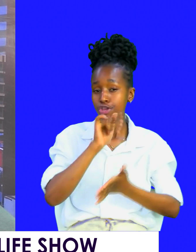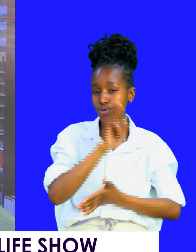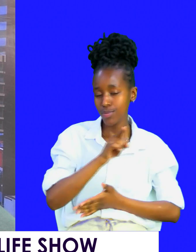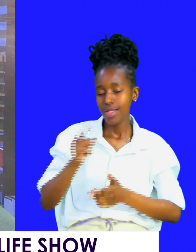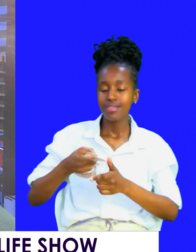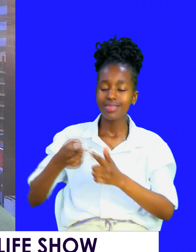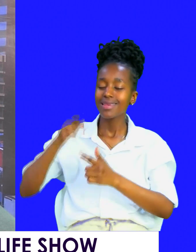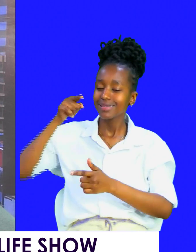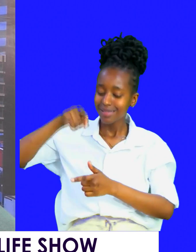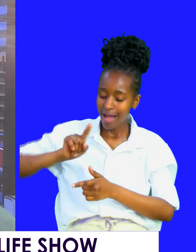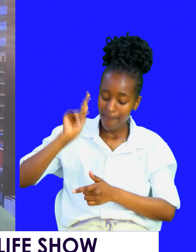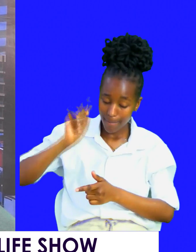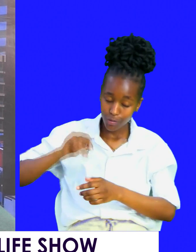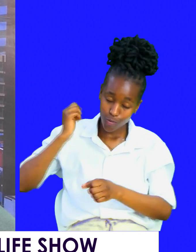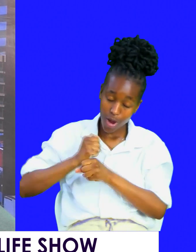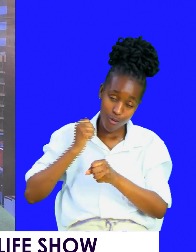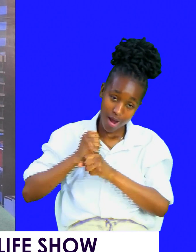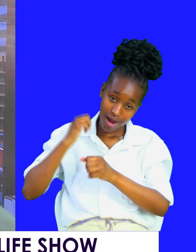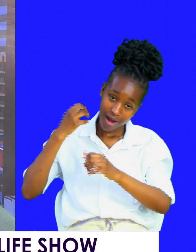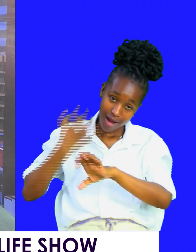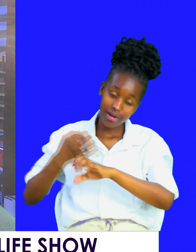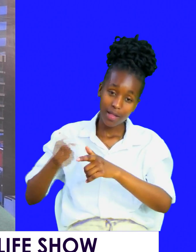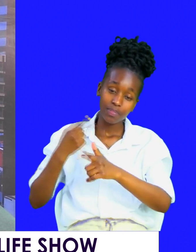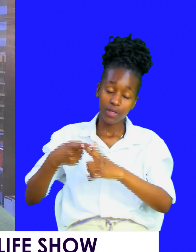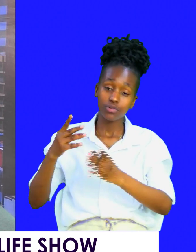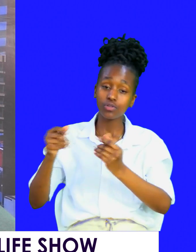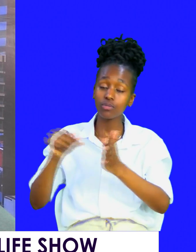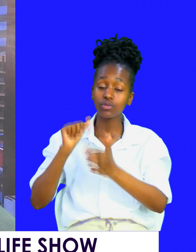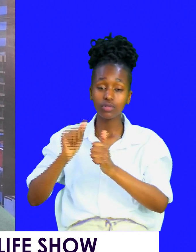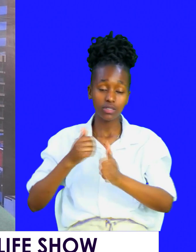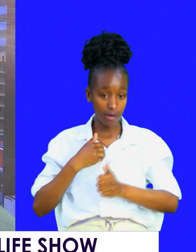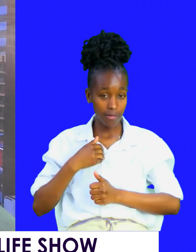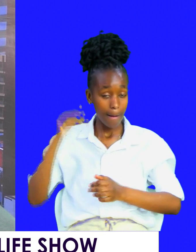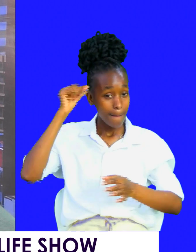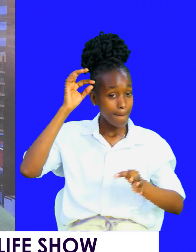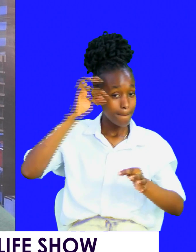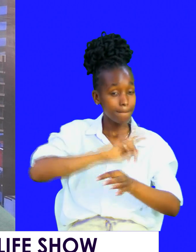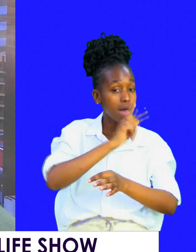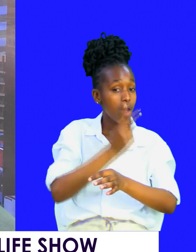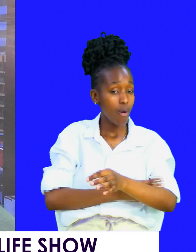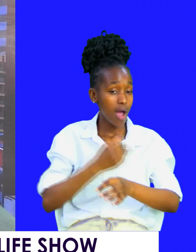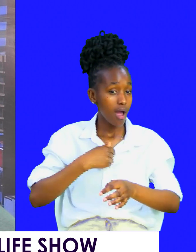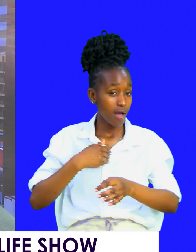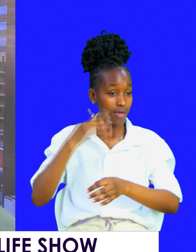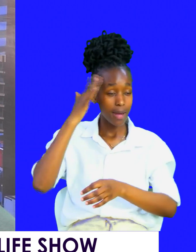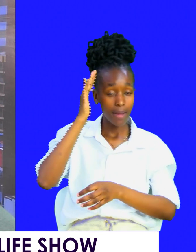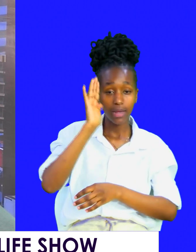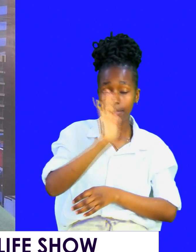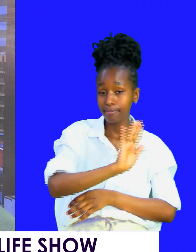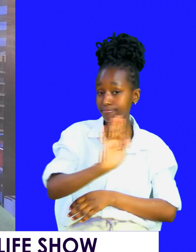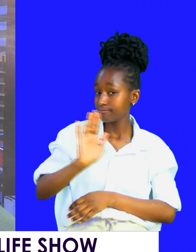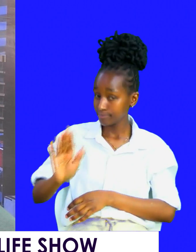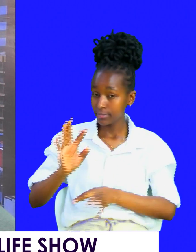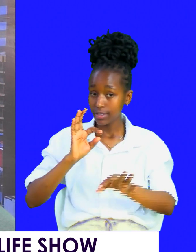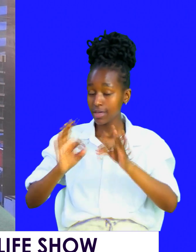that emotion. The power is in the mind. Let me address you now. Protect